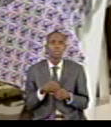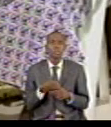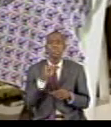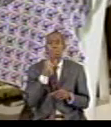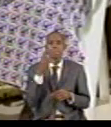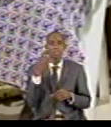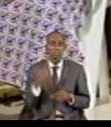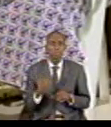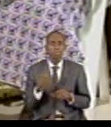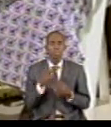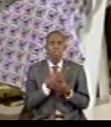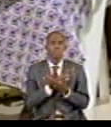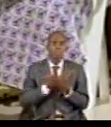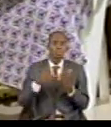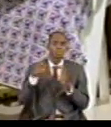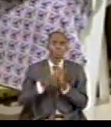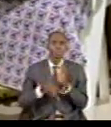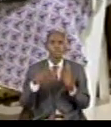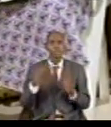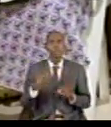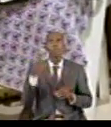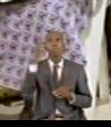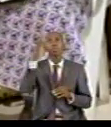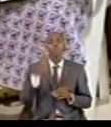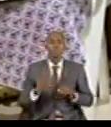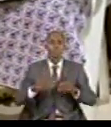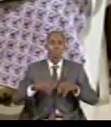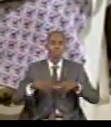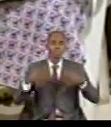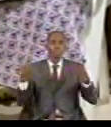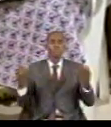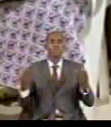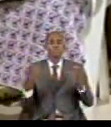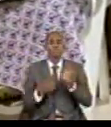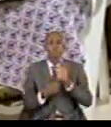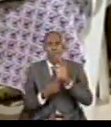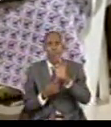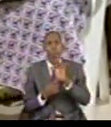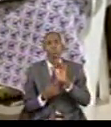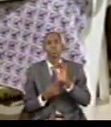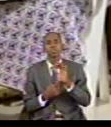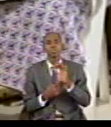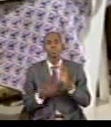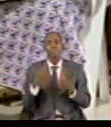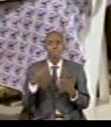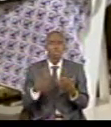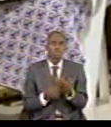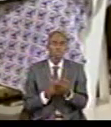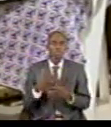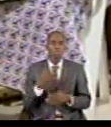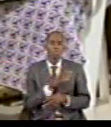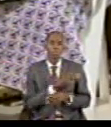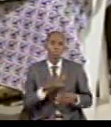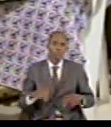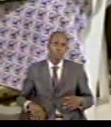of God revealed. Righteousness of God. The gospel of